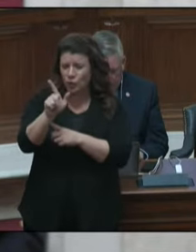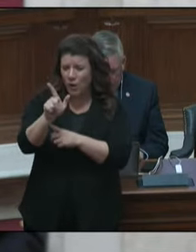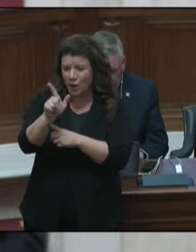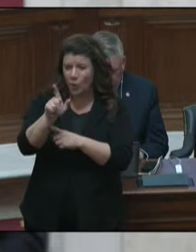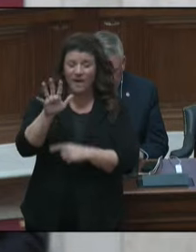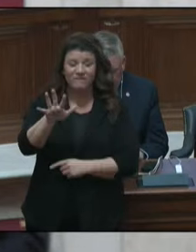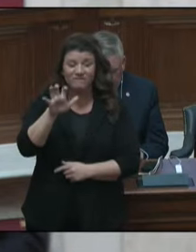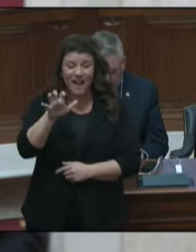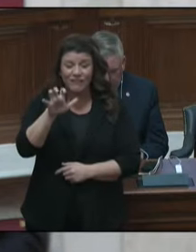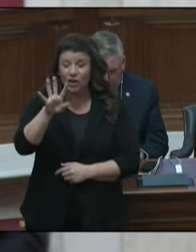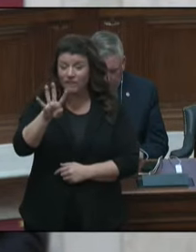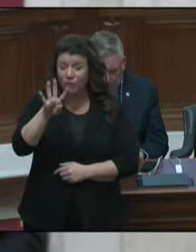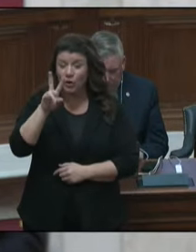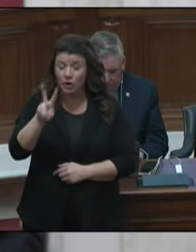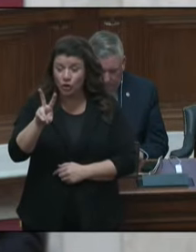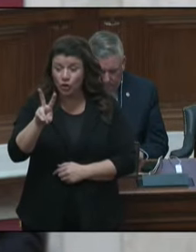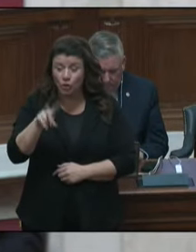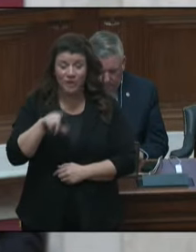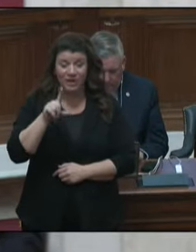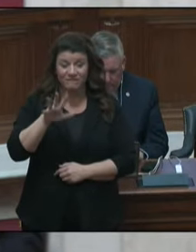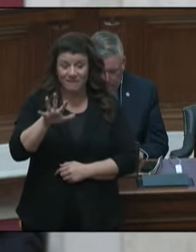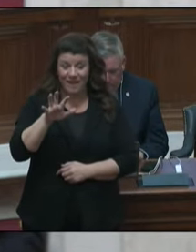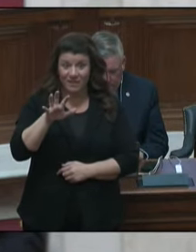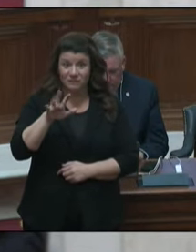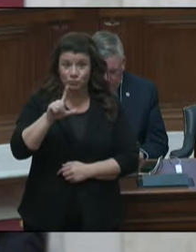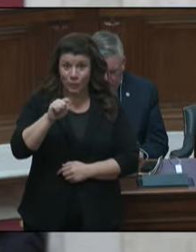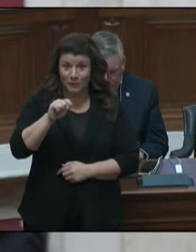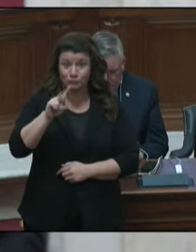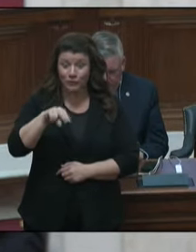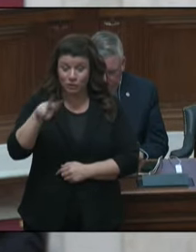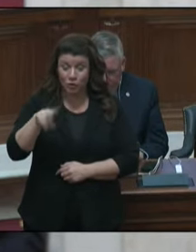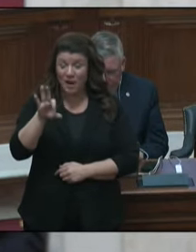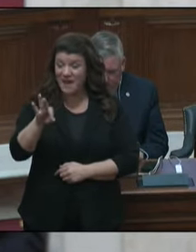2021, 542. In 2023,